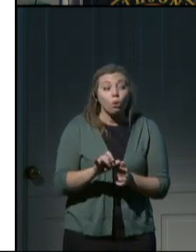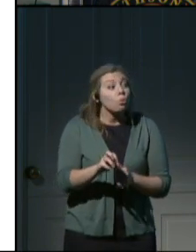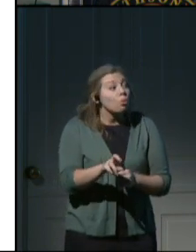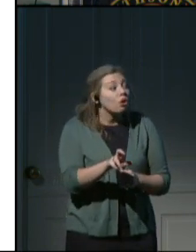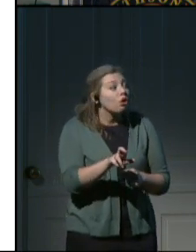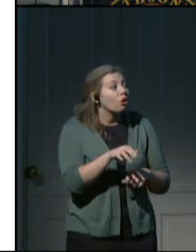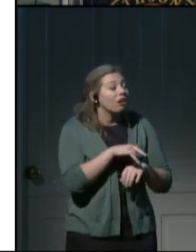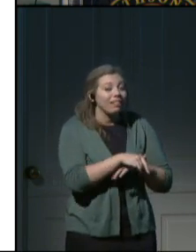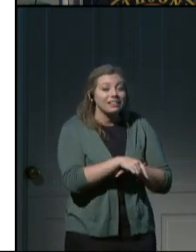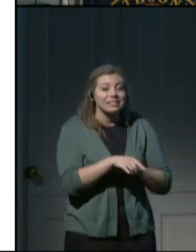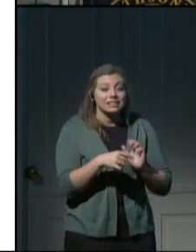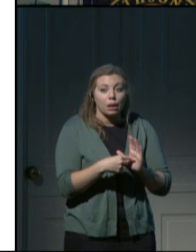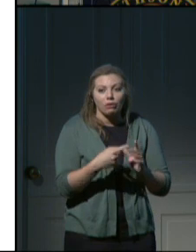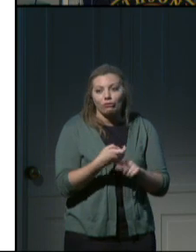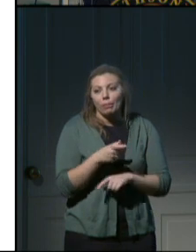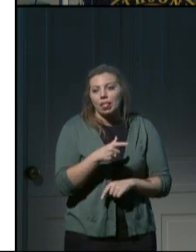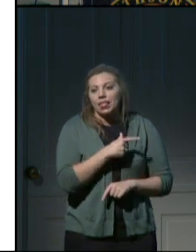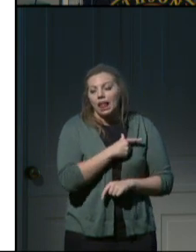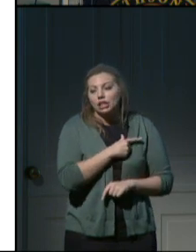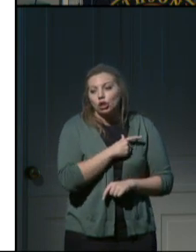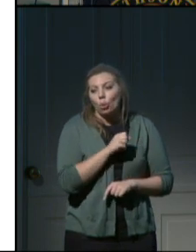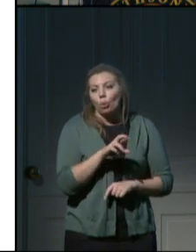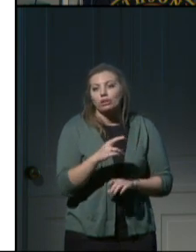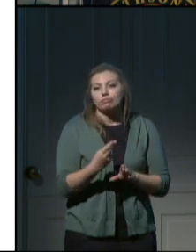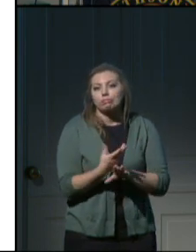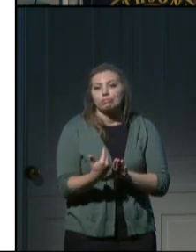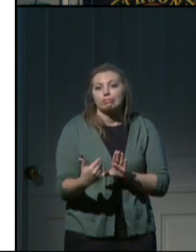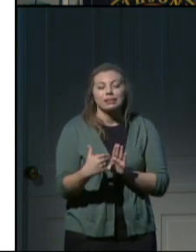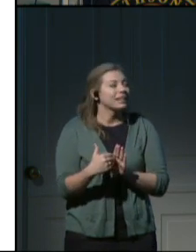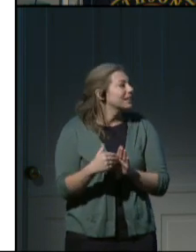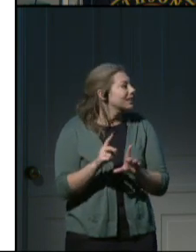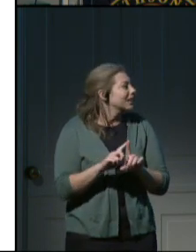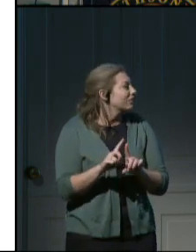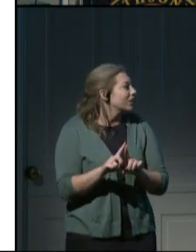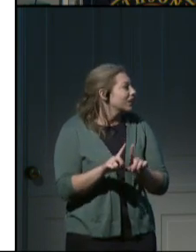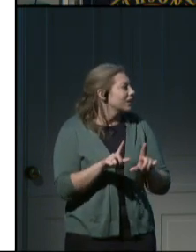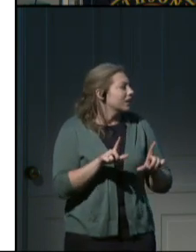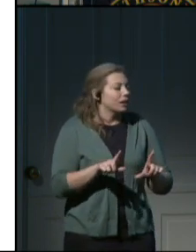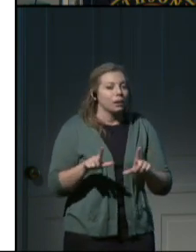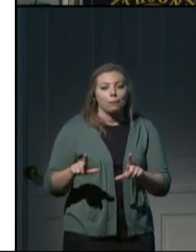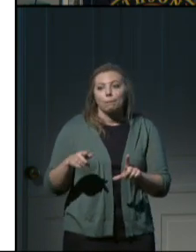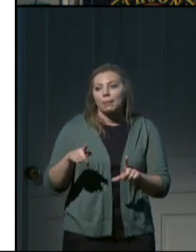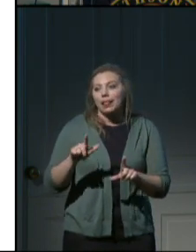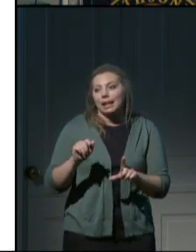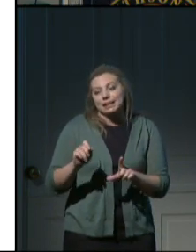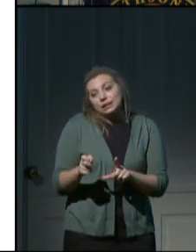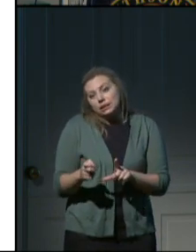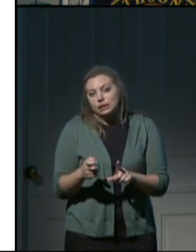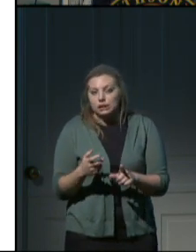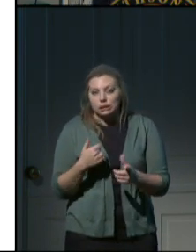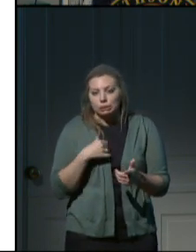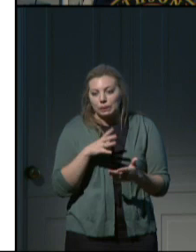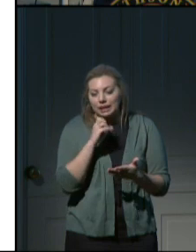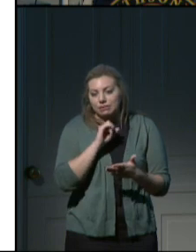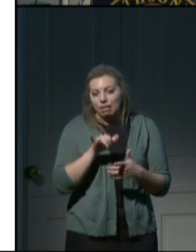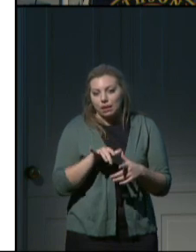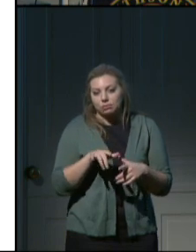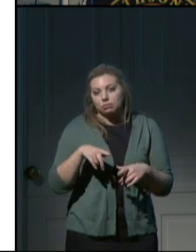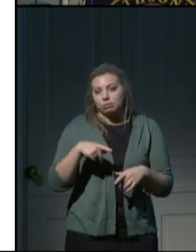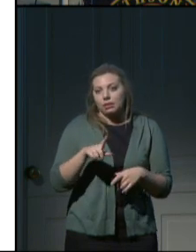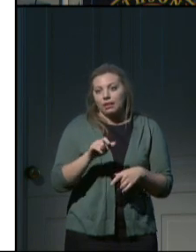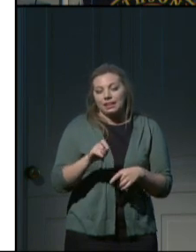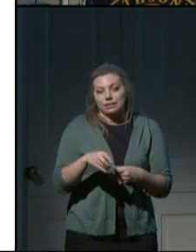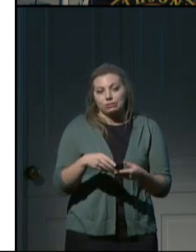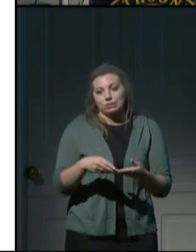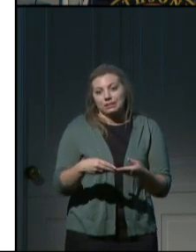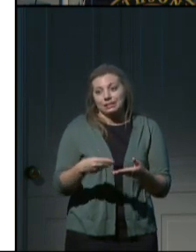examples of laziness or reusal of plates. Not exactly, I guess the plates were expensive and these were very